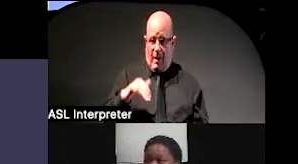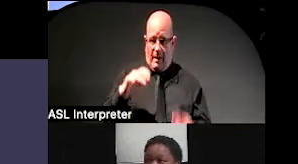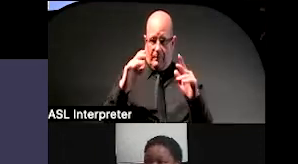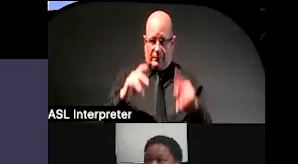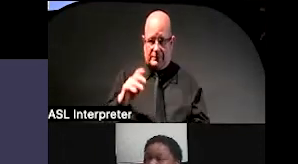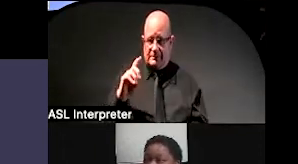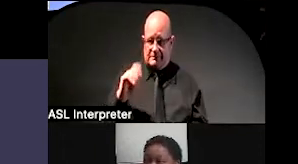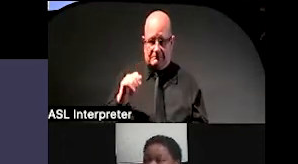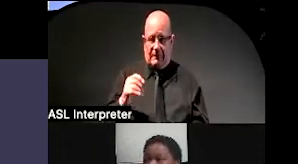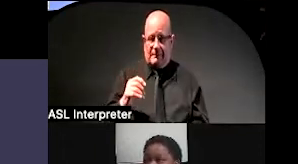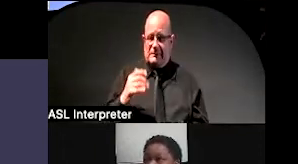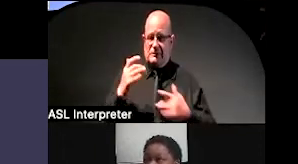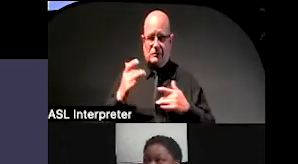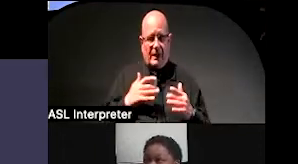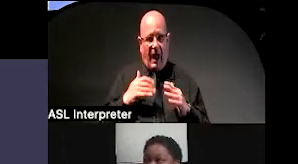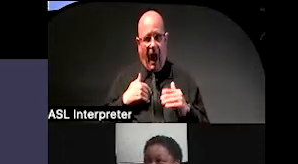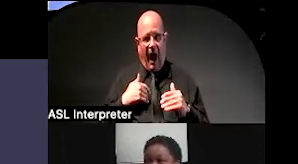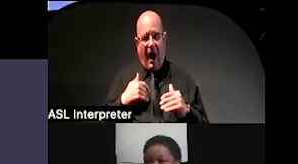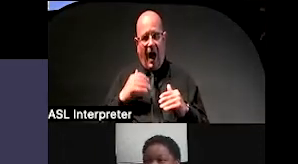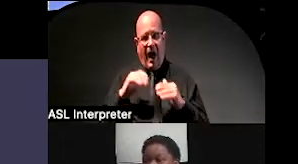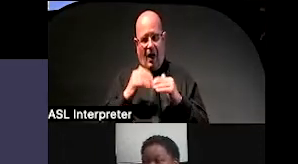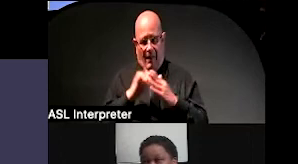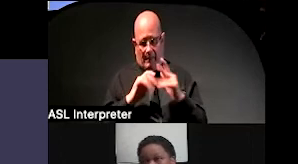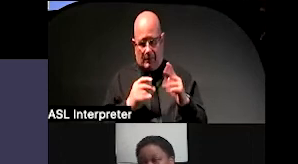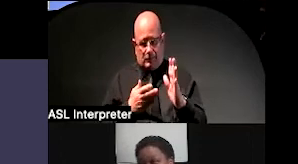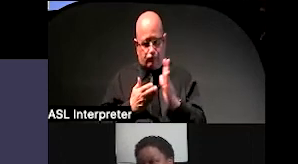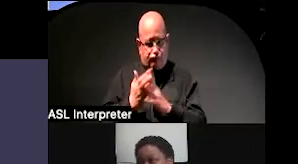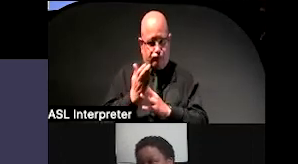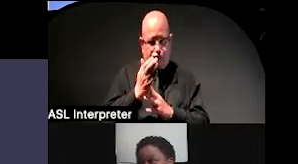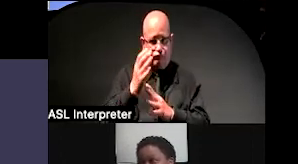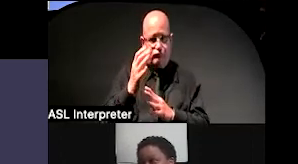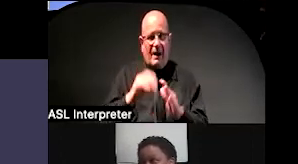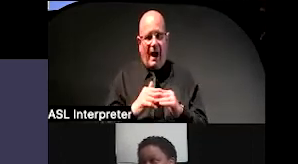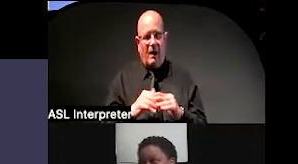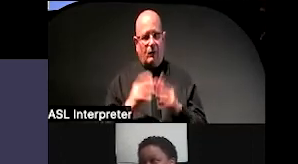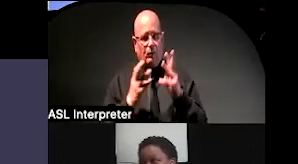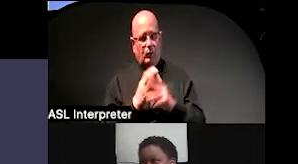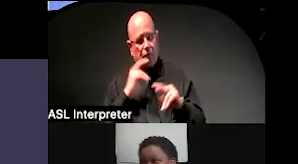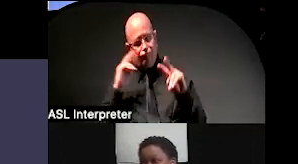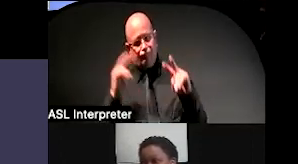how they navigate and how society receives them.